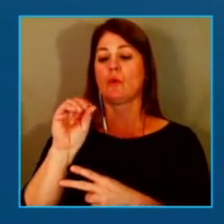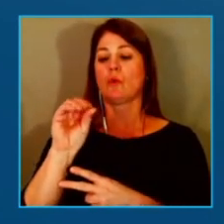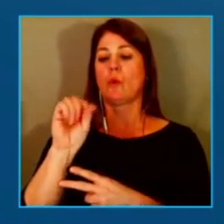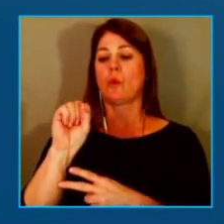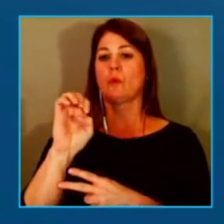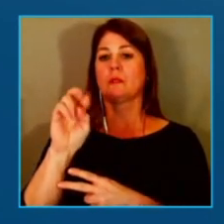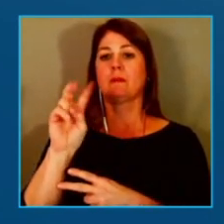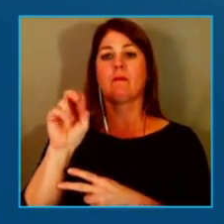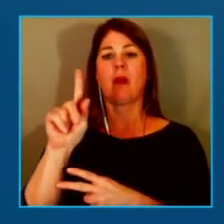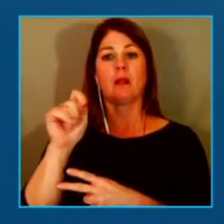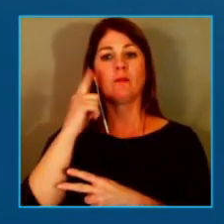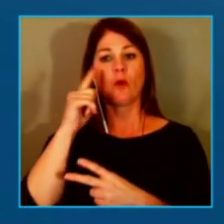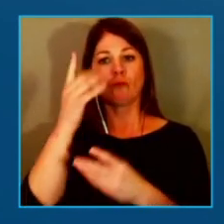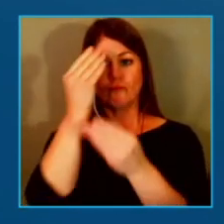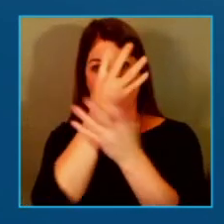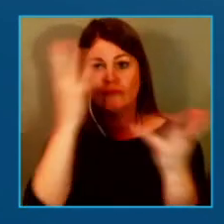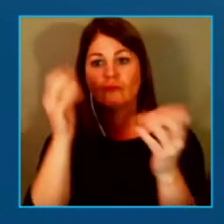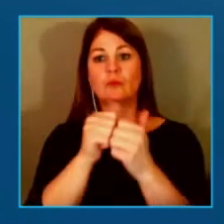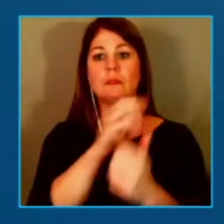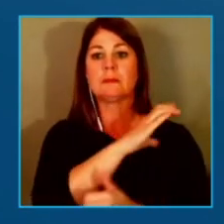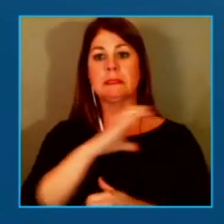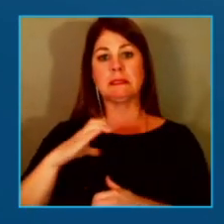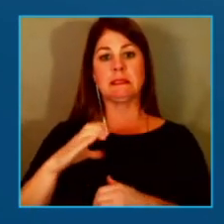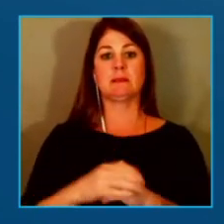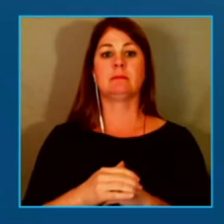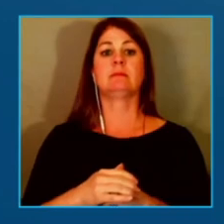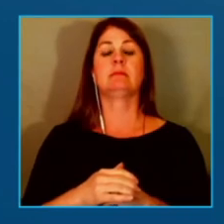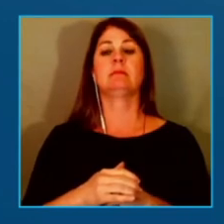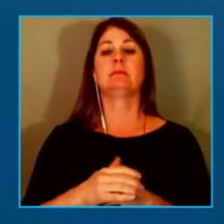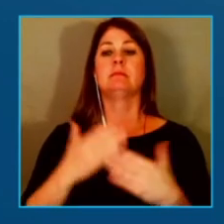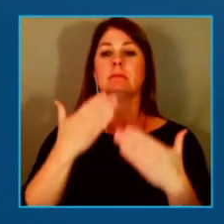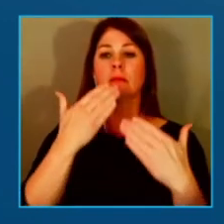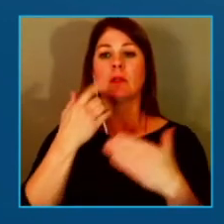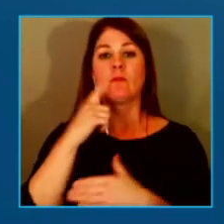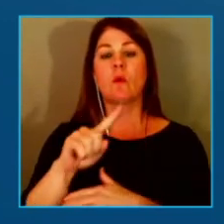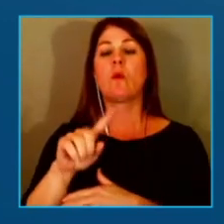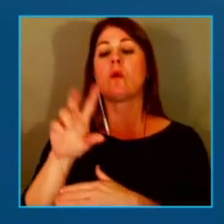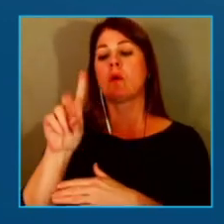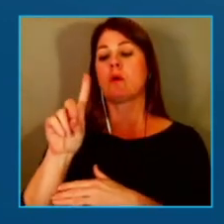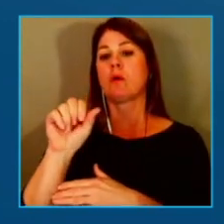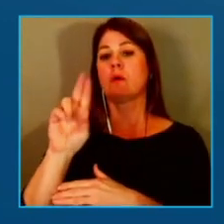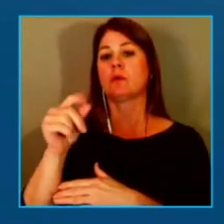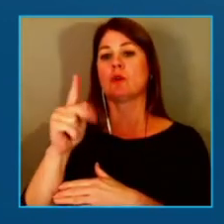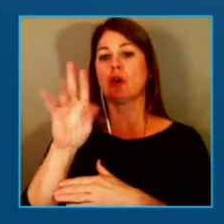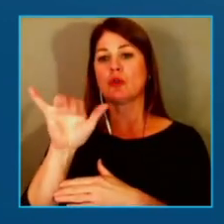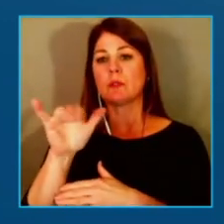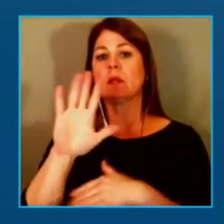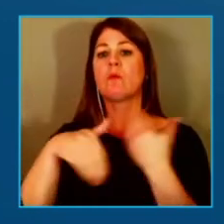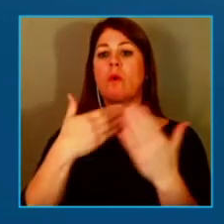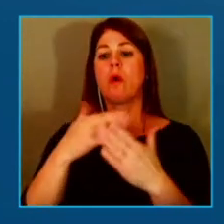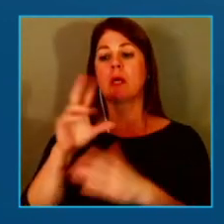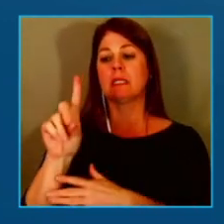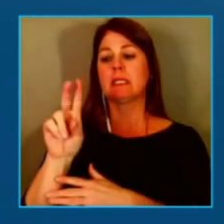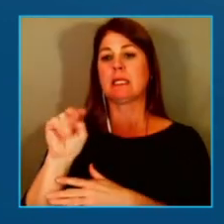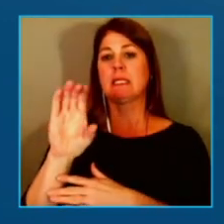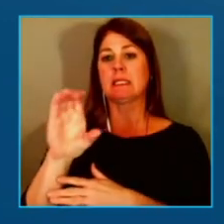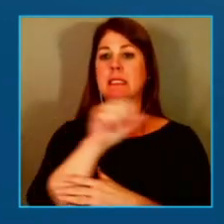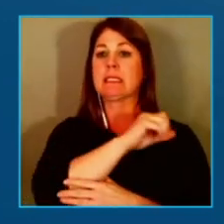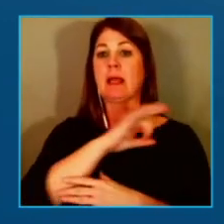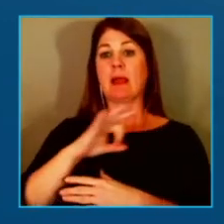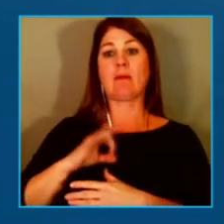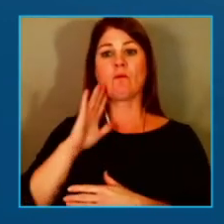committee. Thank you to Reverend Daughtry and Mr. Leone and all of the DNC staff for their time and